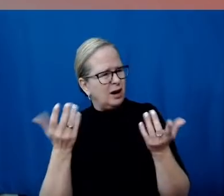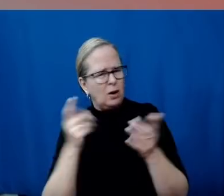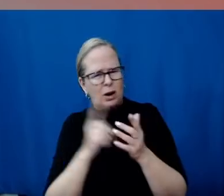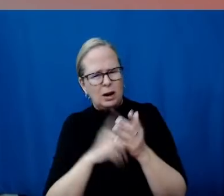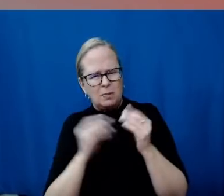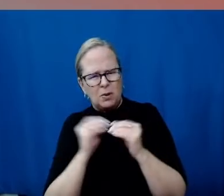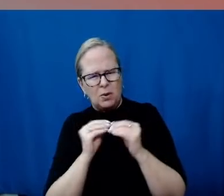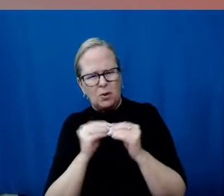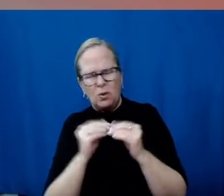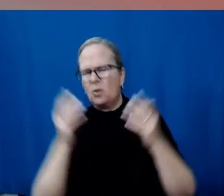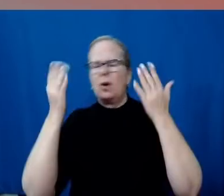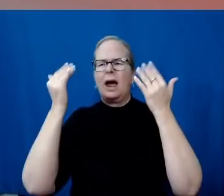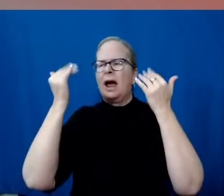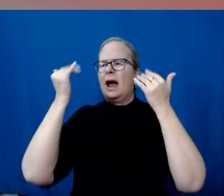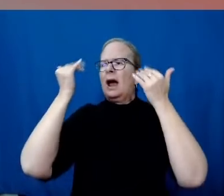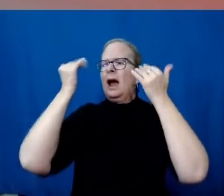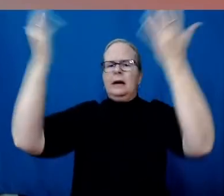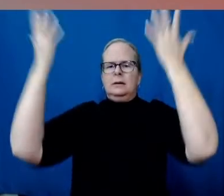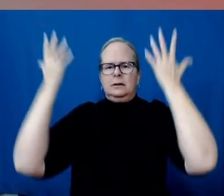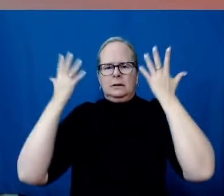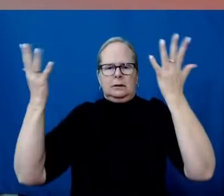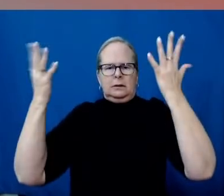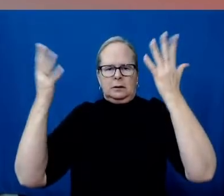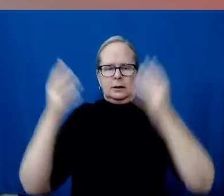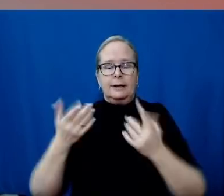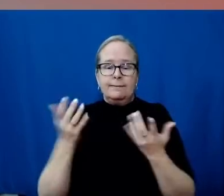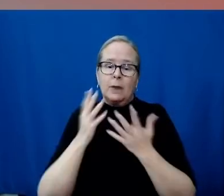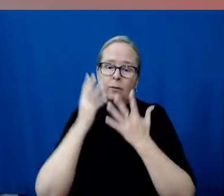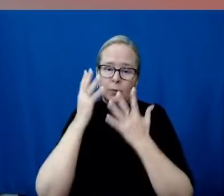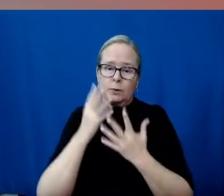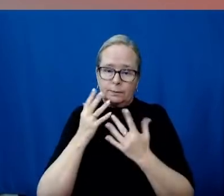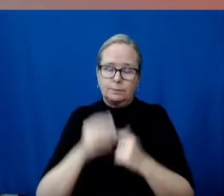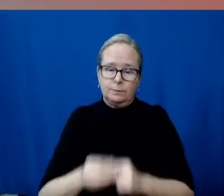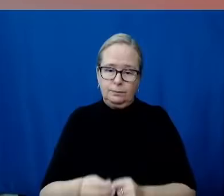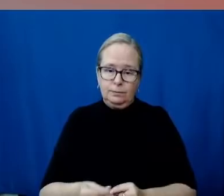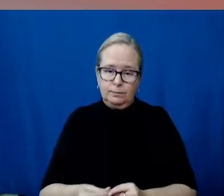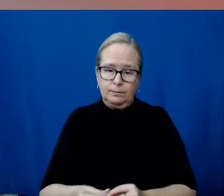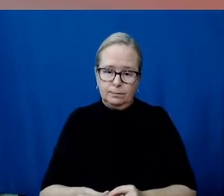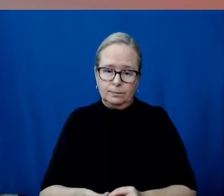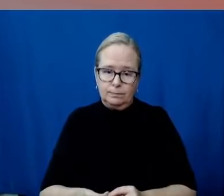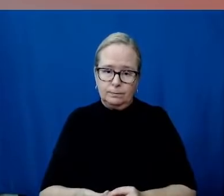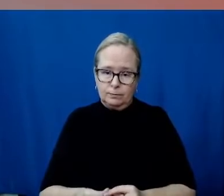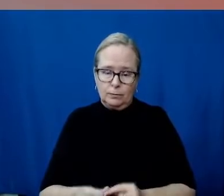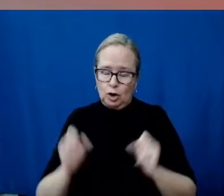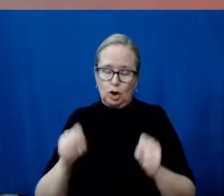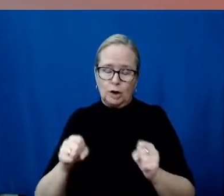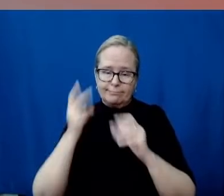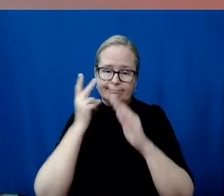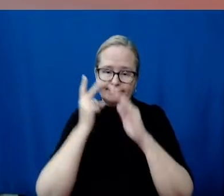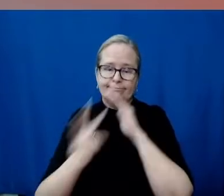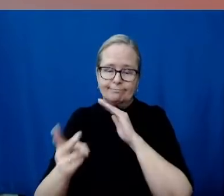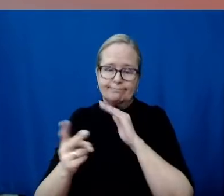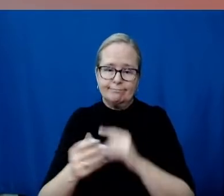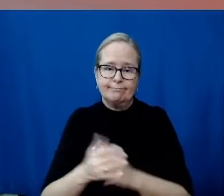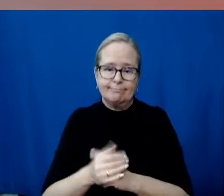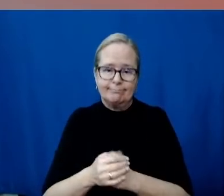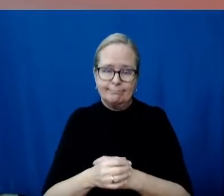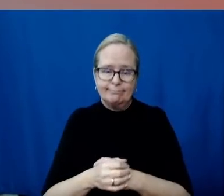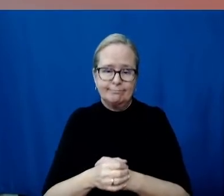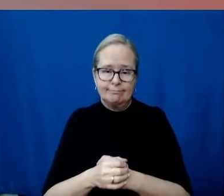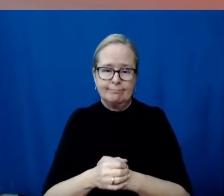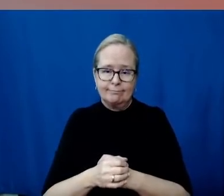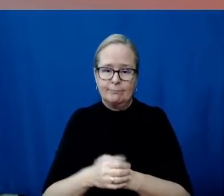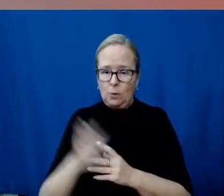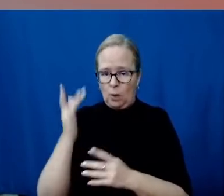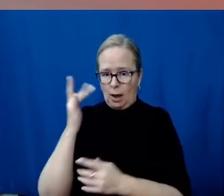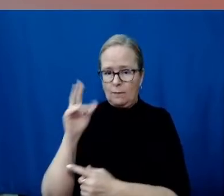vaccinated. Like, why is this happening? And unfortunately, this is relatively predictable.